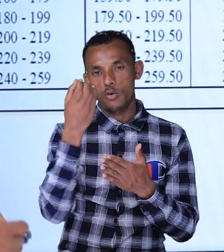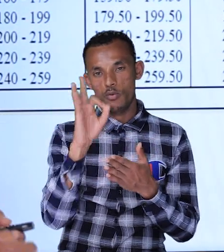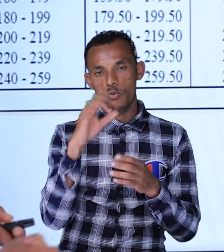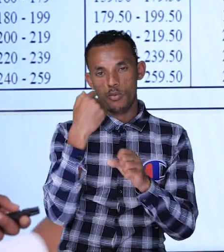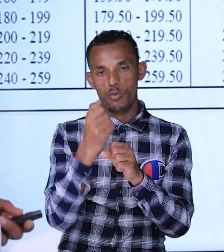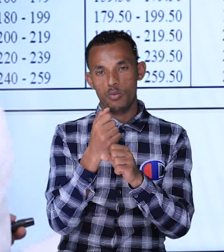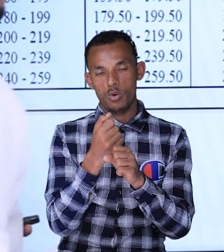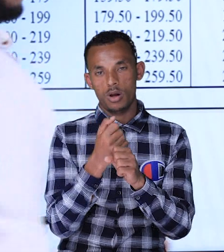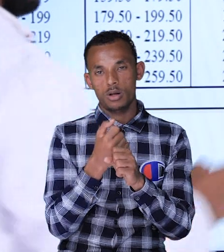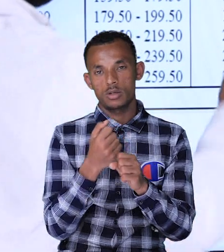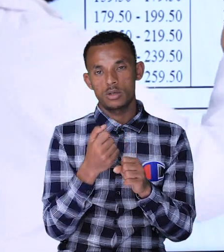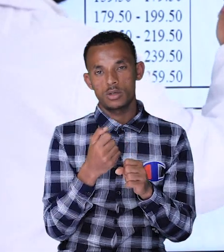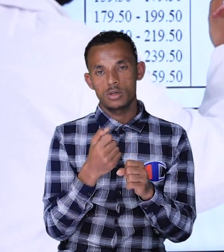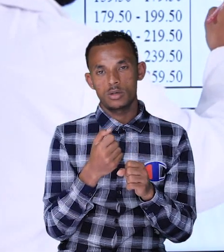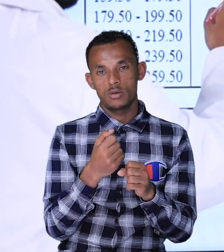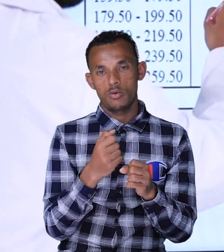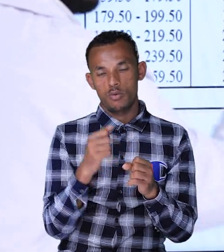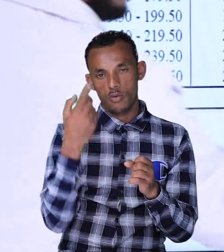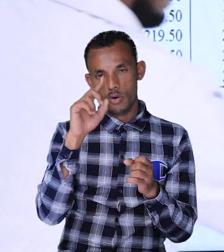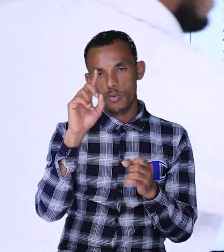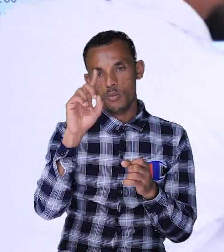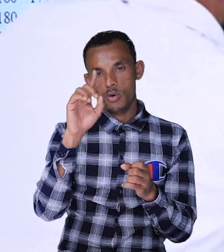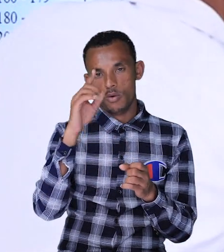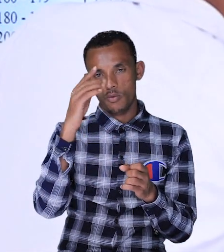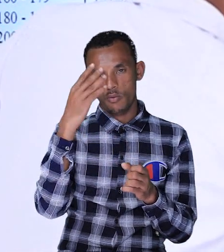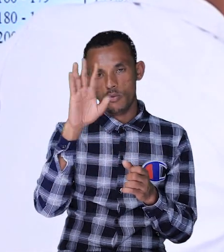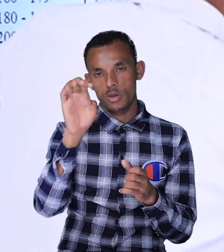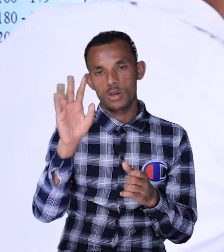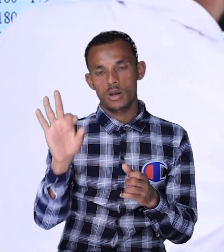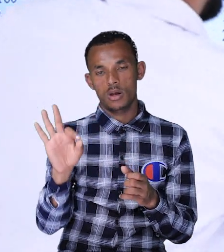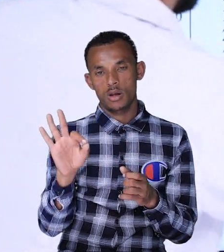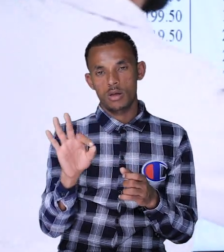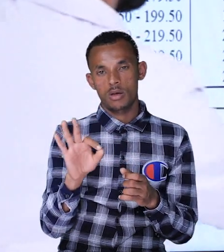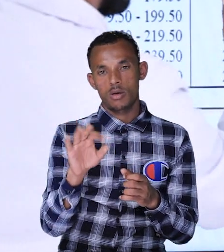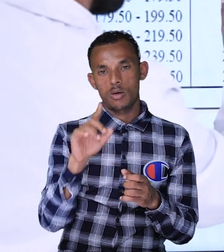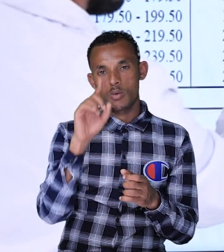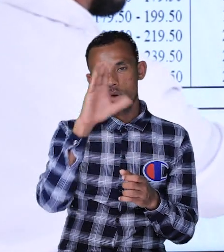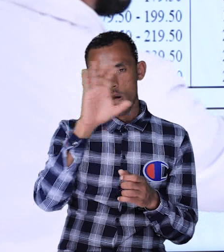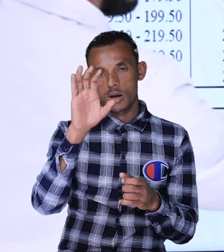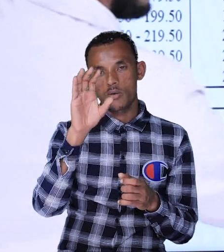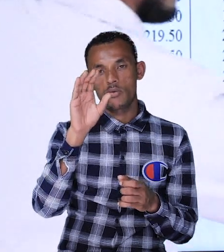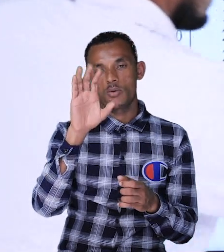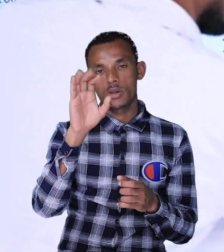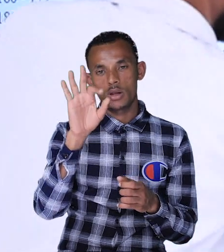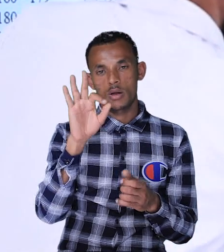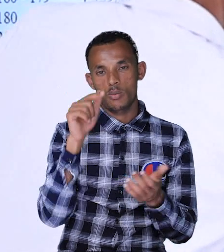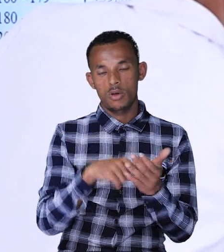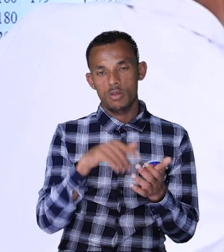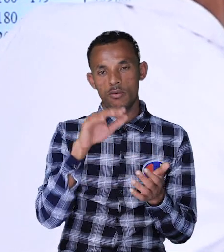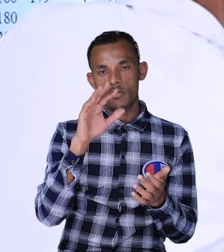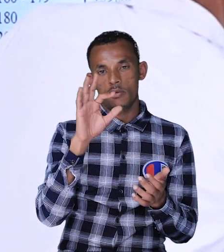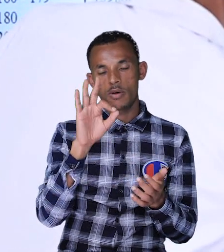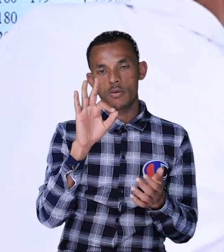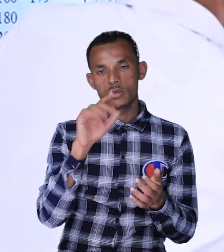workers here. So for 149 we have here, so for 149.5 there are 7,